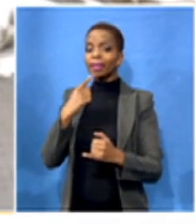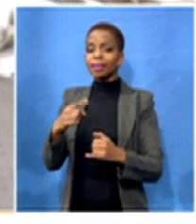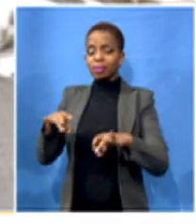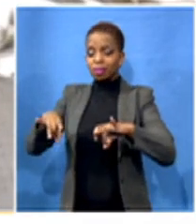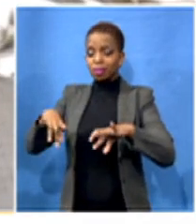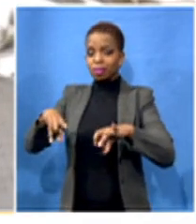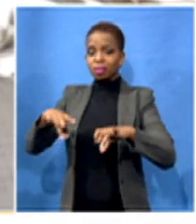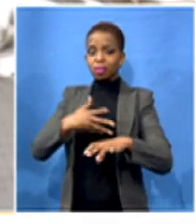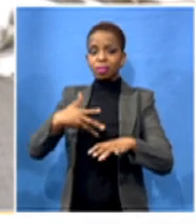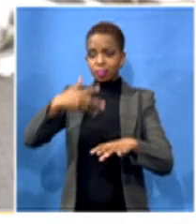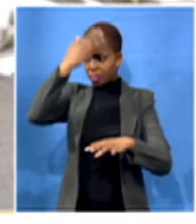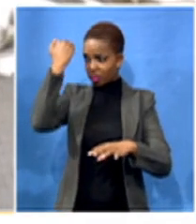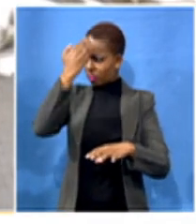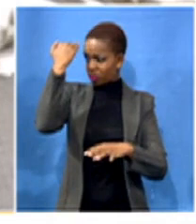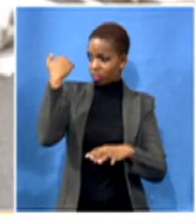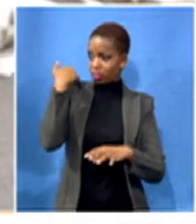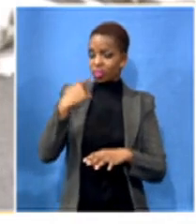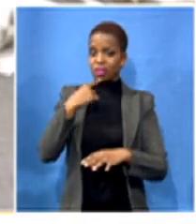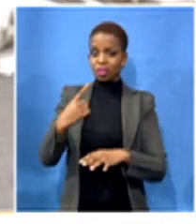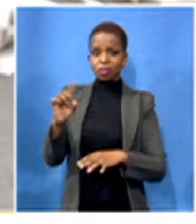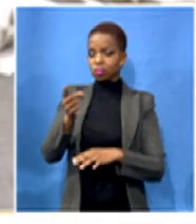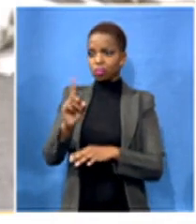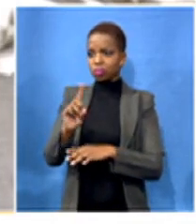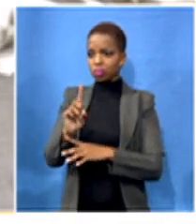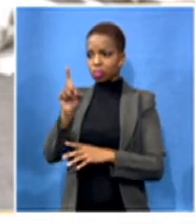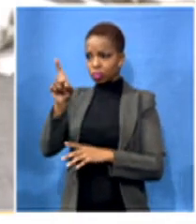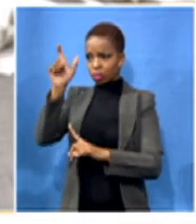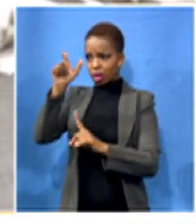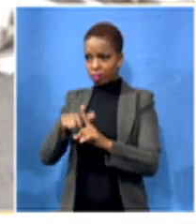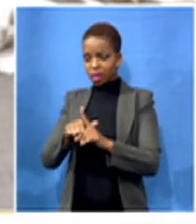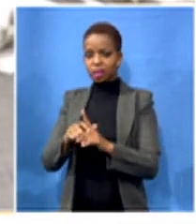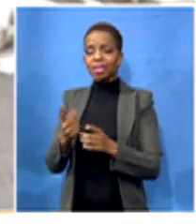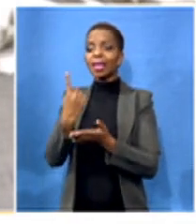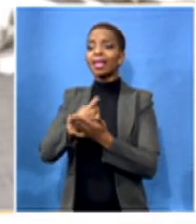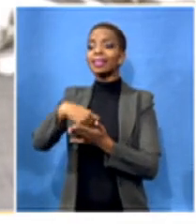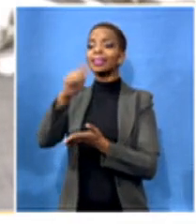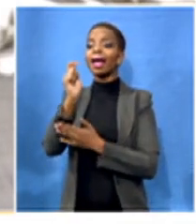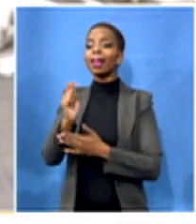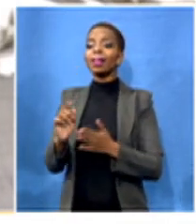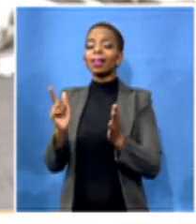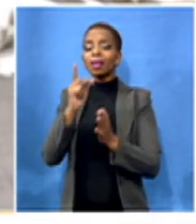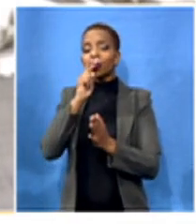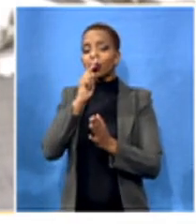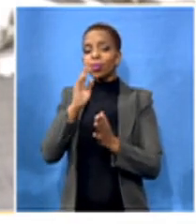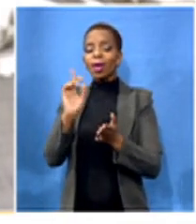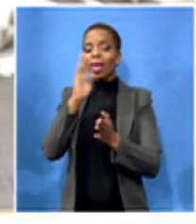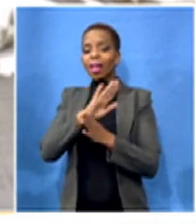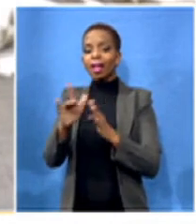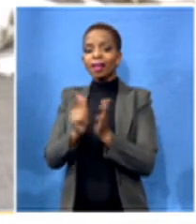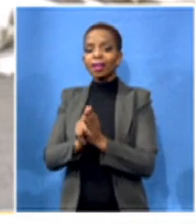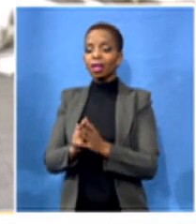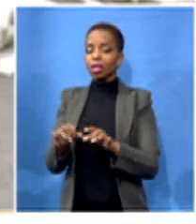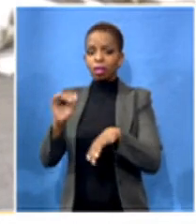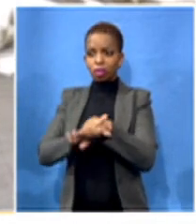well known for the illicit trade of cigarettes. But she had to come out and defend again her reputation with regard to this. Is